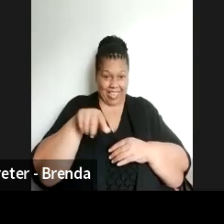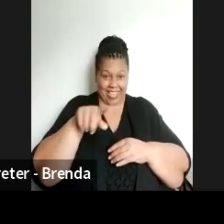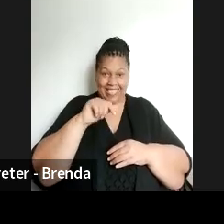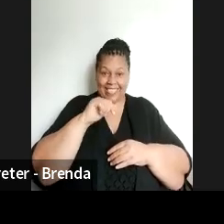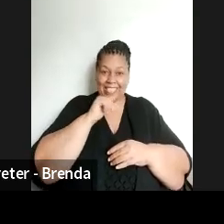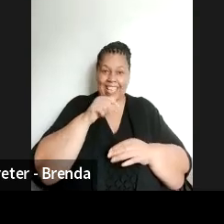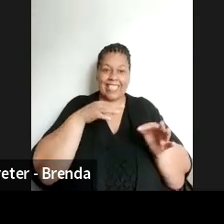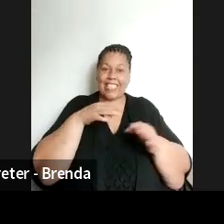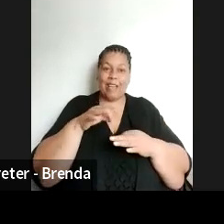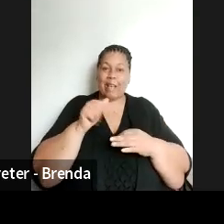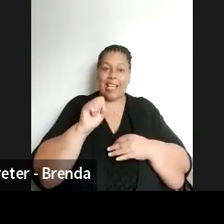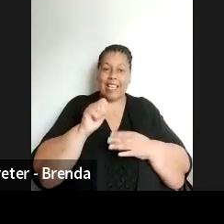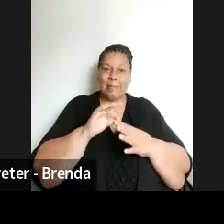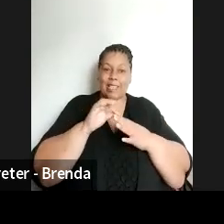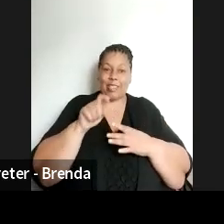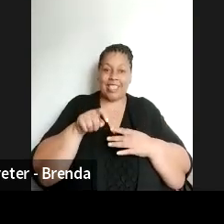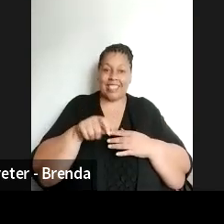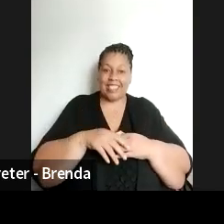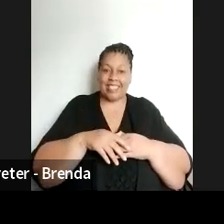special needs, are you?